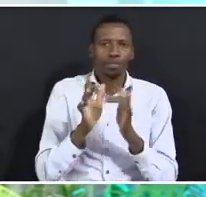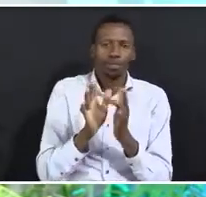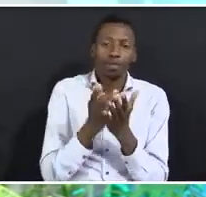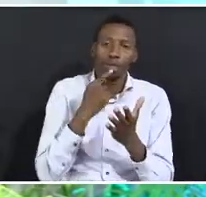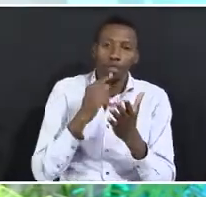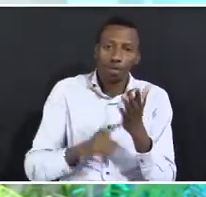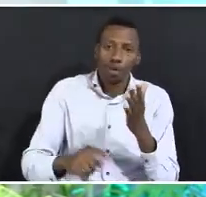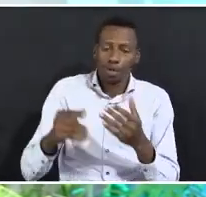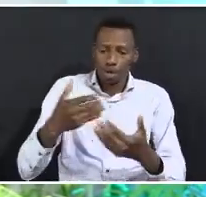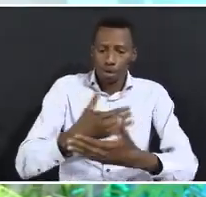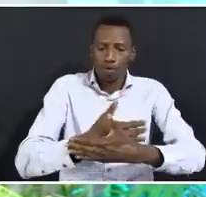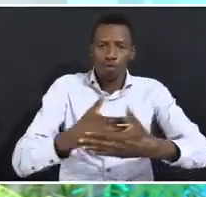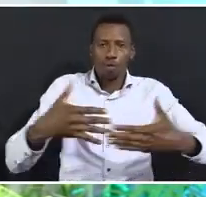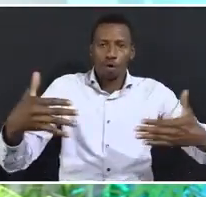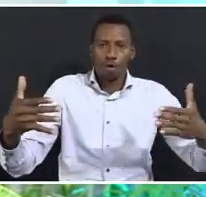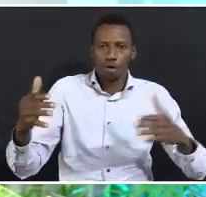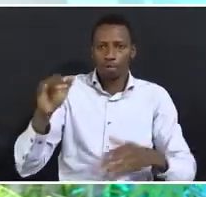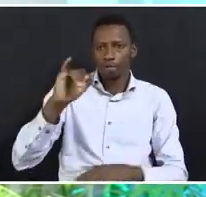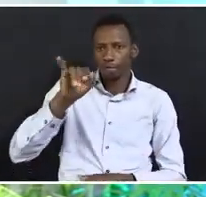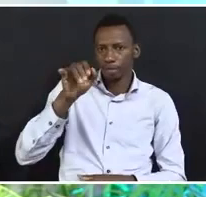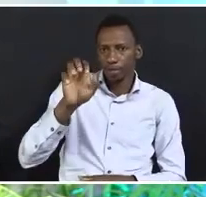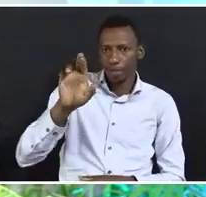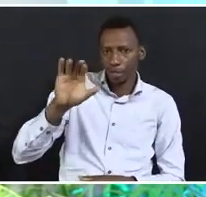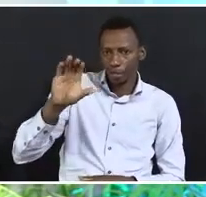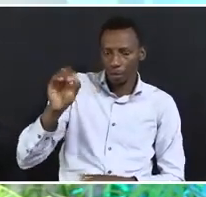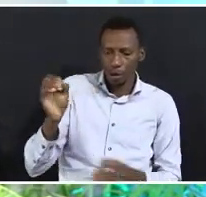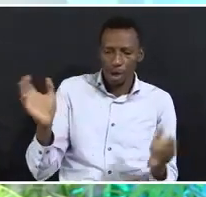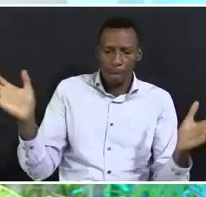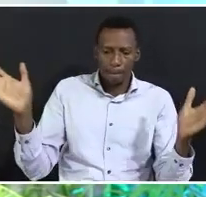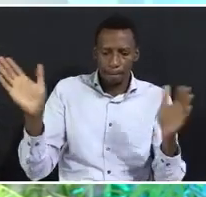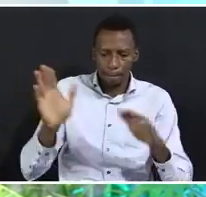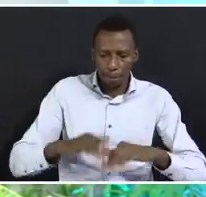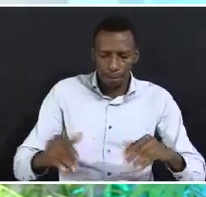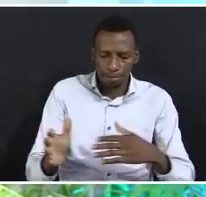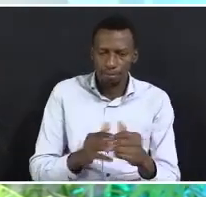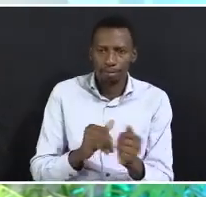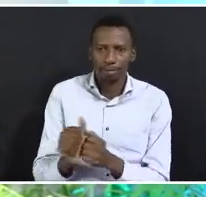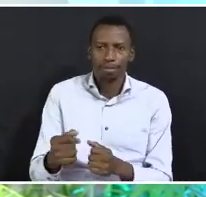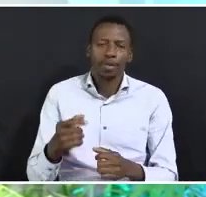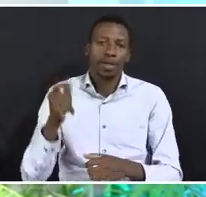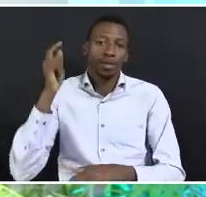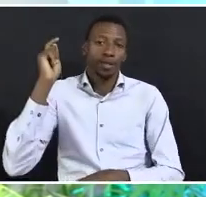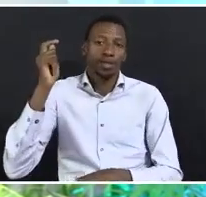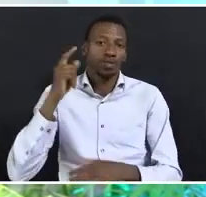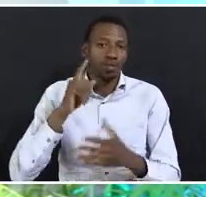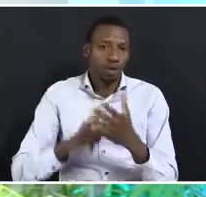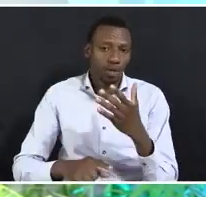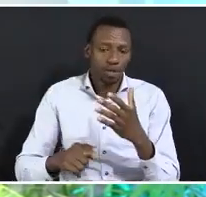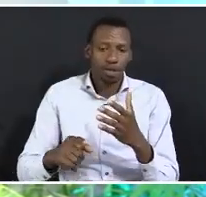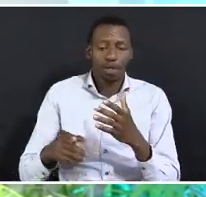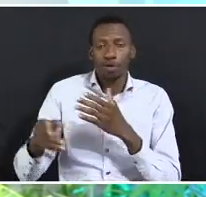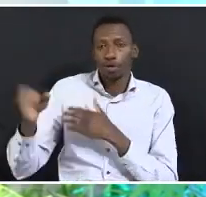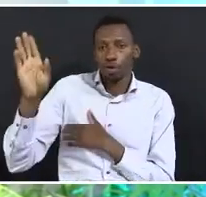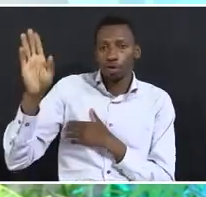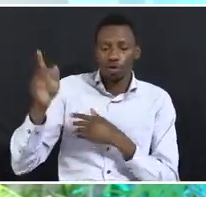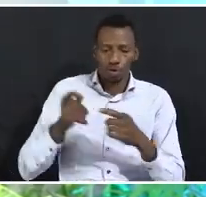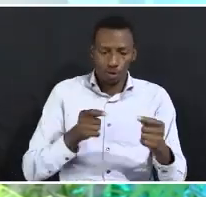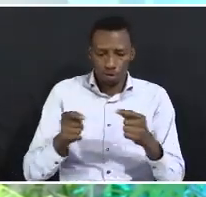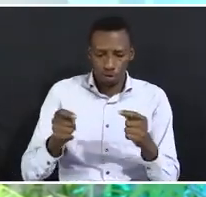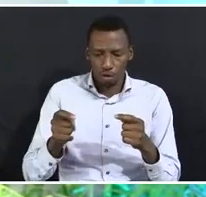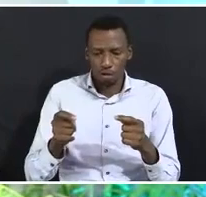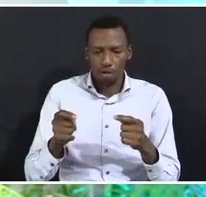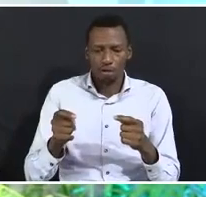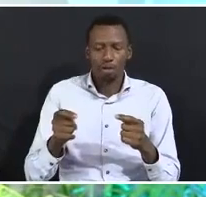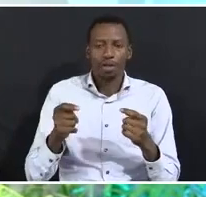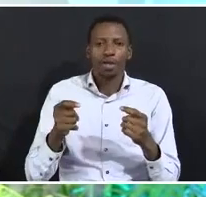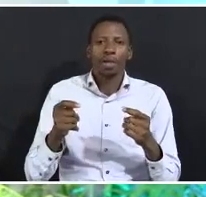of Jericho came down to be a testimony today that the living God rules over the kingdoms of men. What does the church